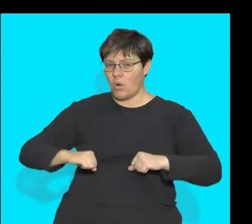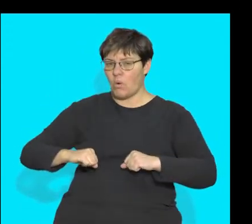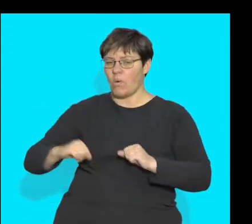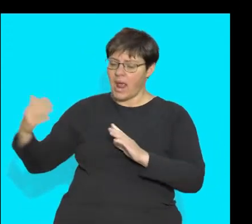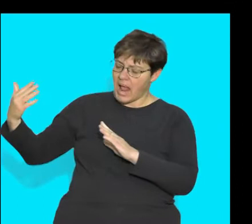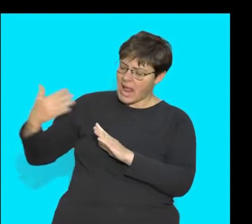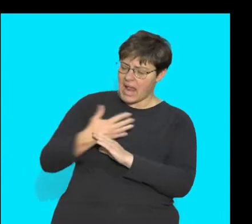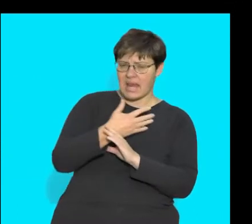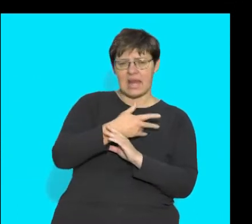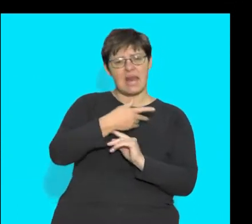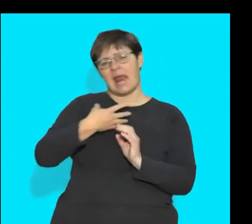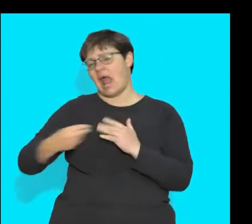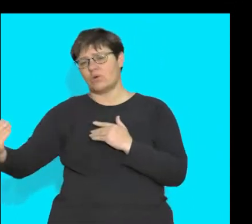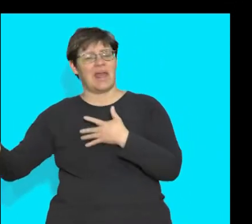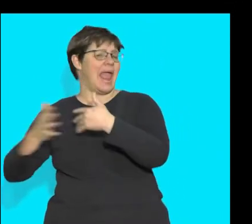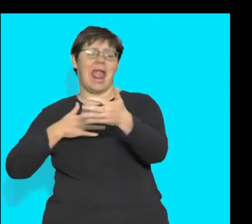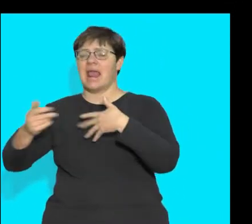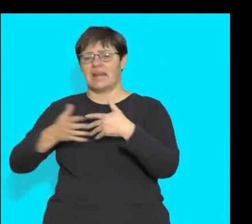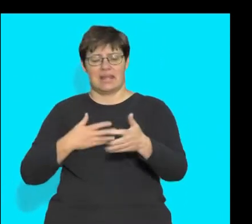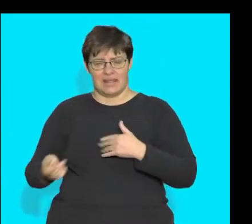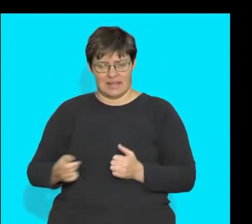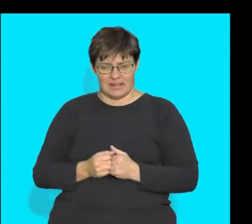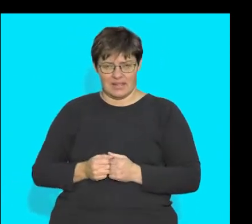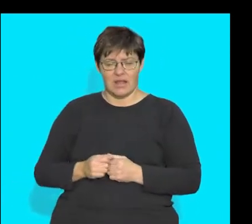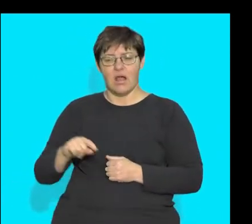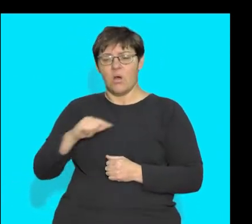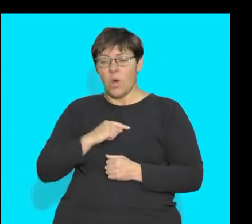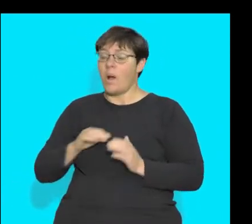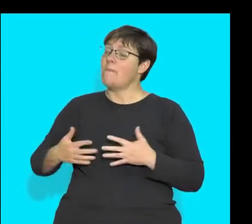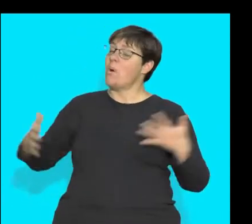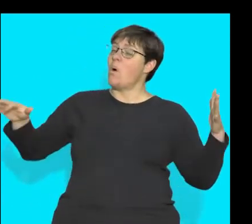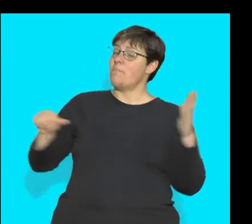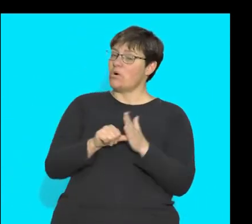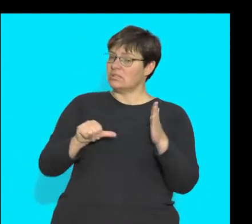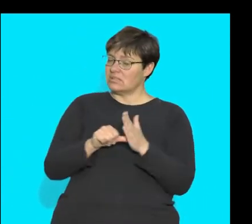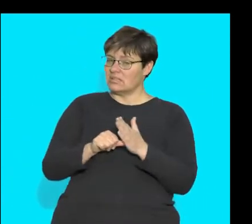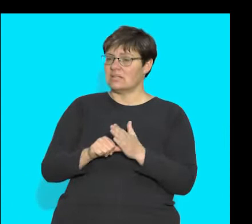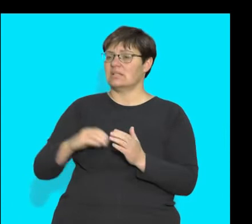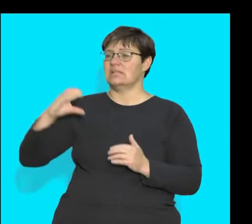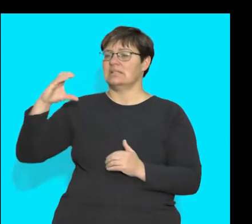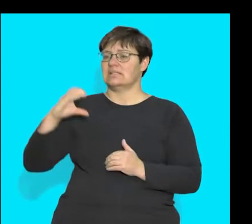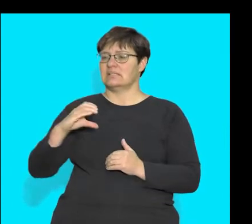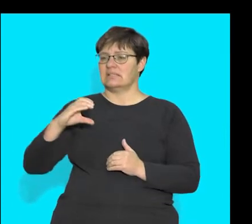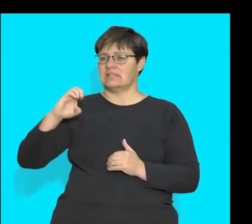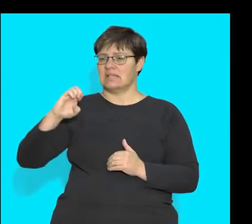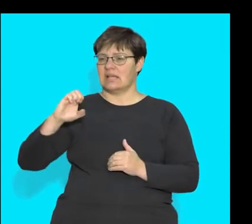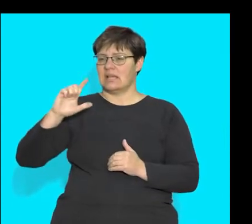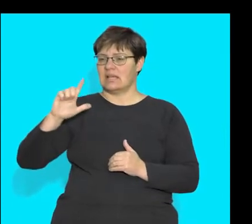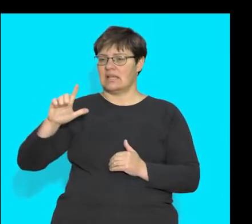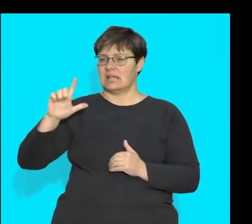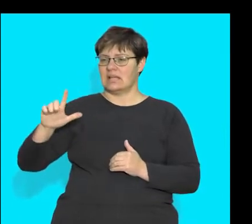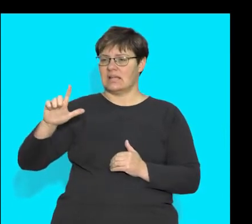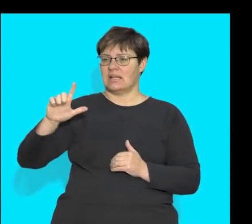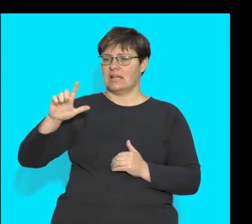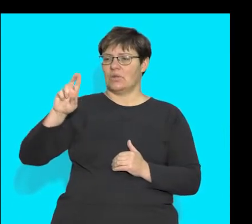everything in, and what's the most important component is cellulose, right? And if you can remember in